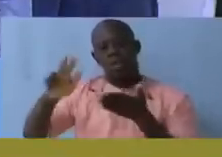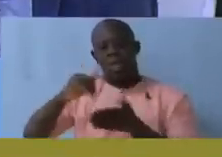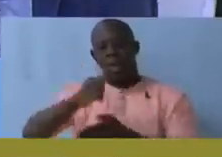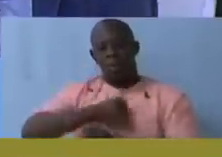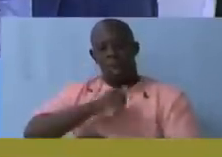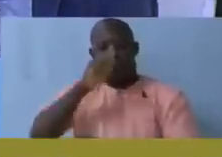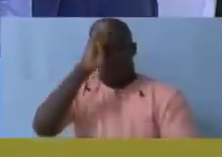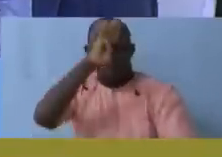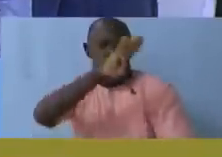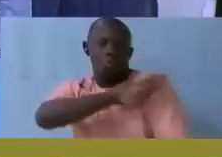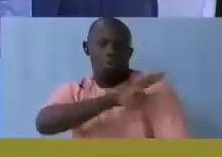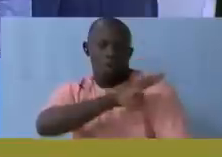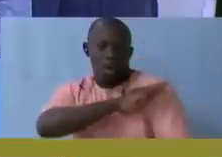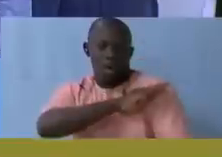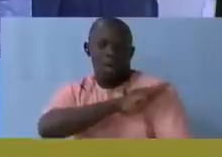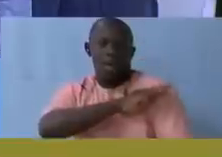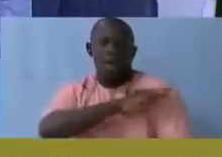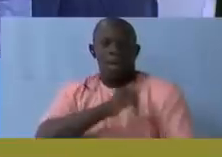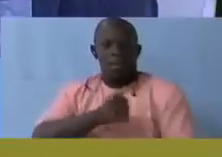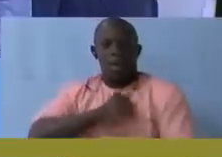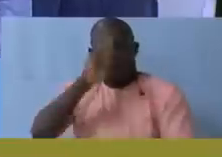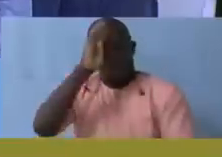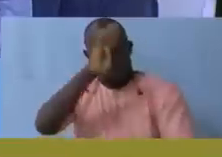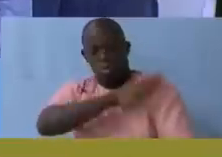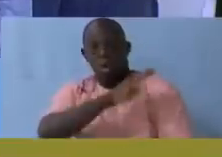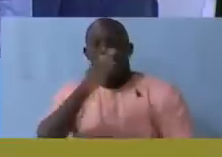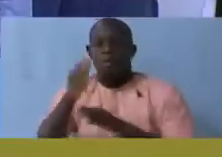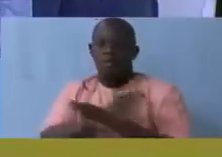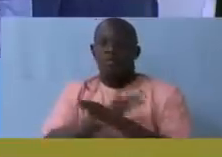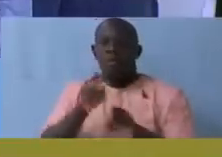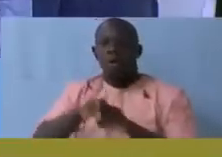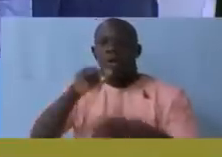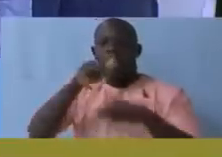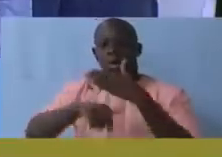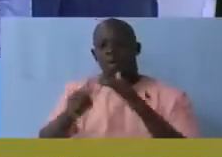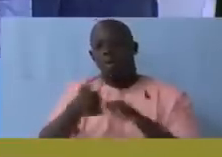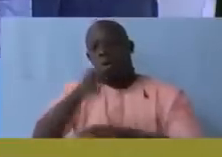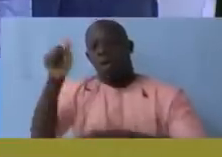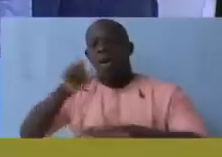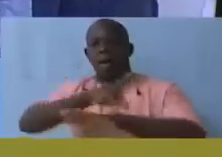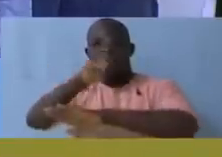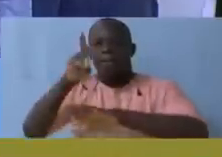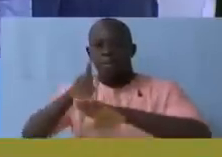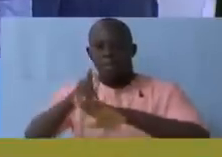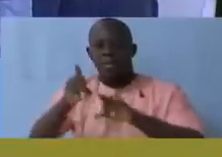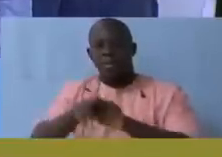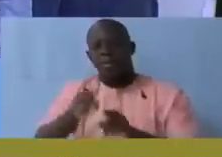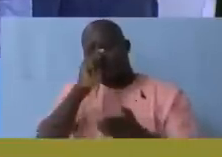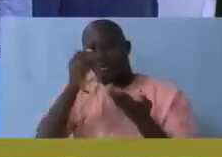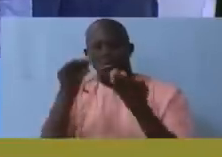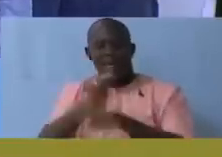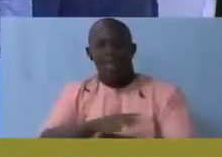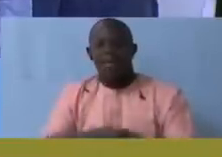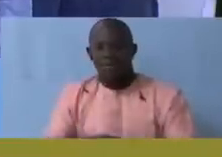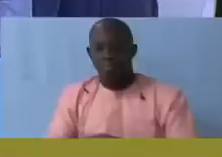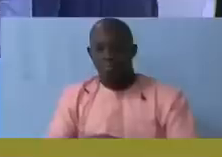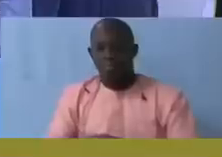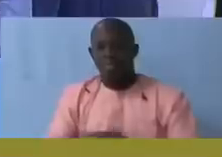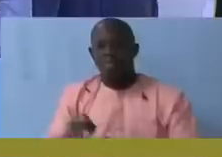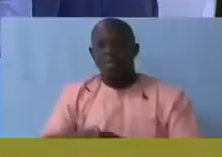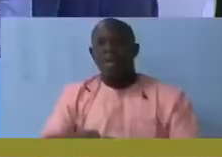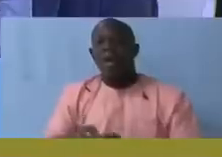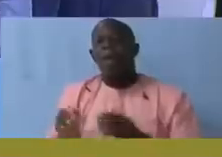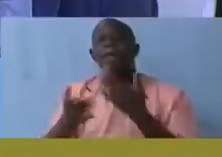my blood brother, you know, at the back of the house in the state, died. I haven't seen him for quite